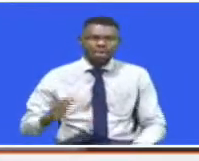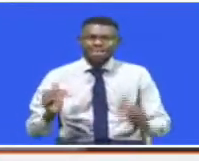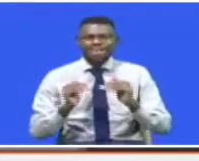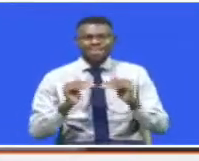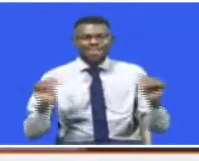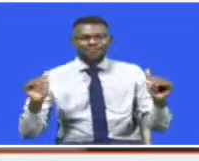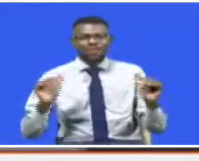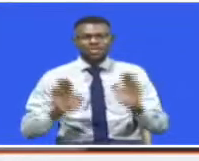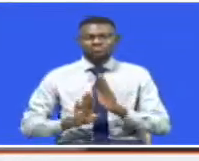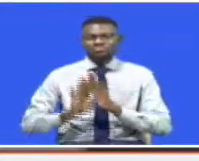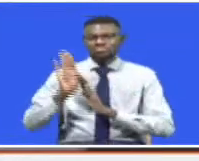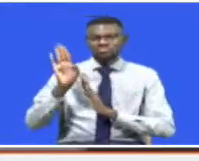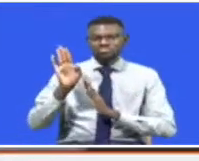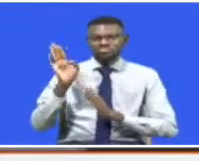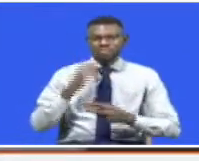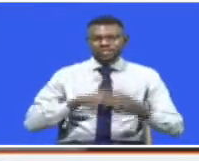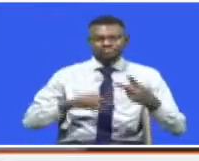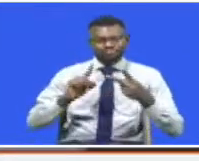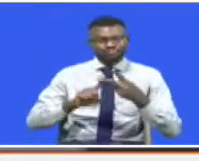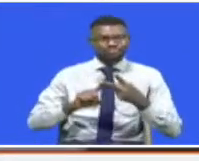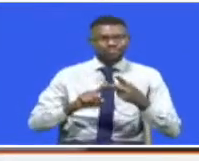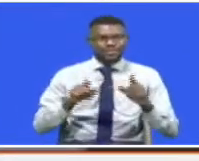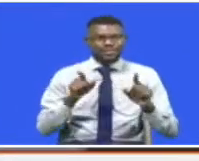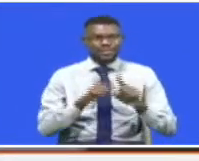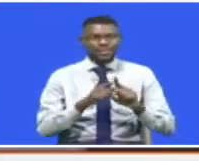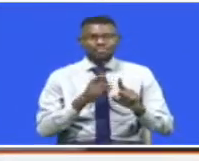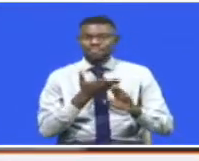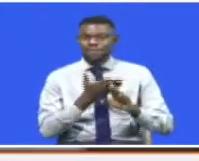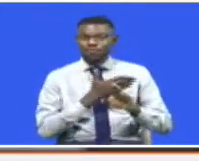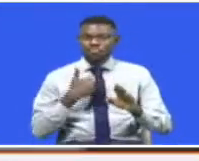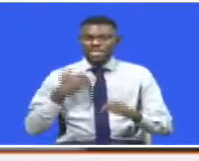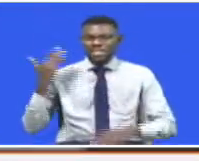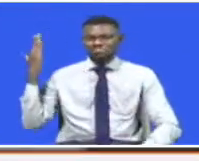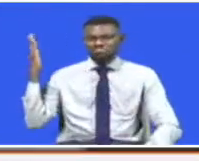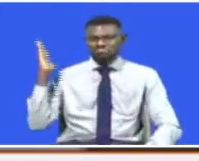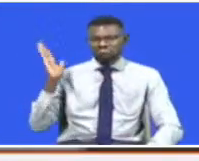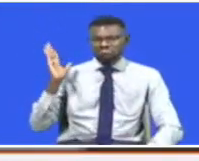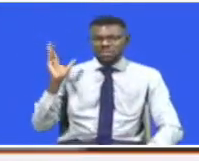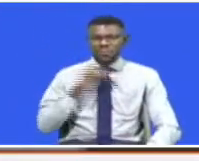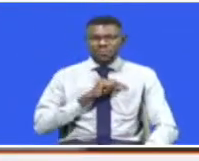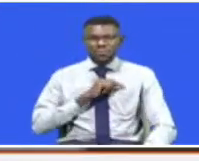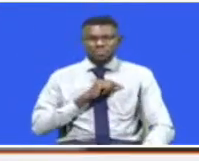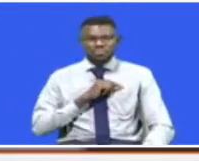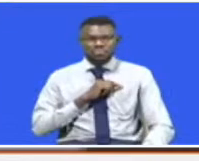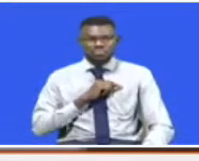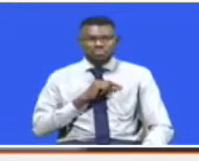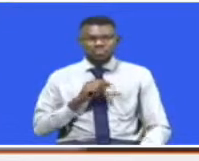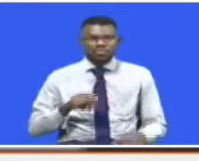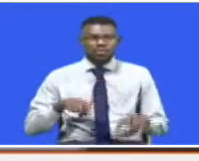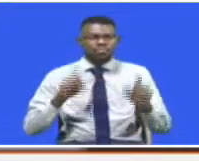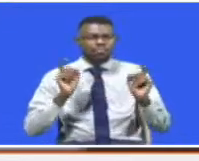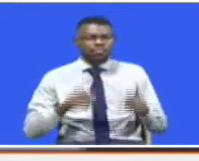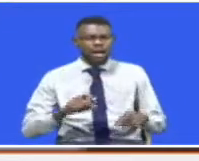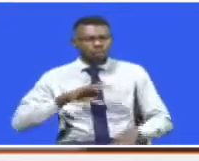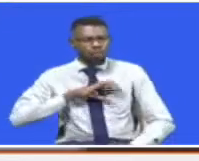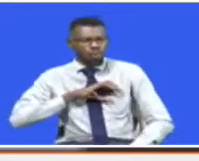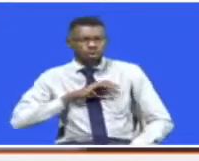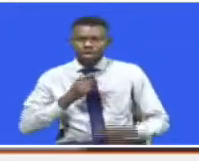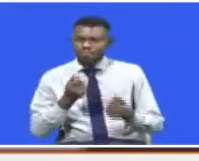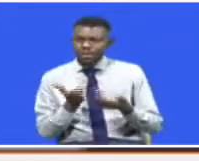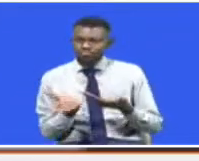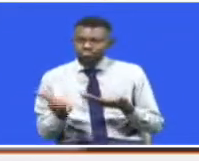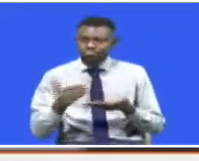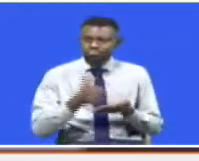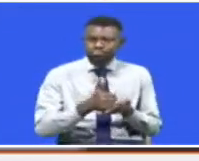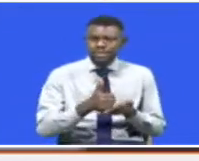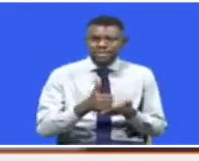Number two, like I outlined in the presentation, is that they are supposed to raise own source revenues, which are supposed